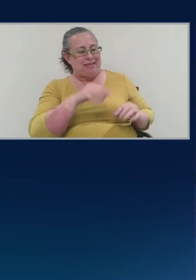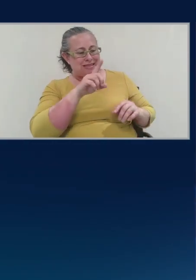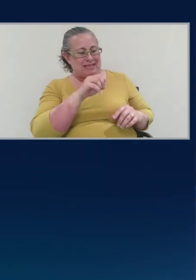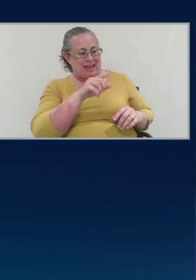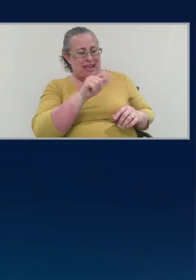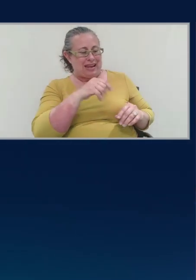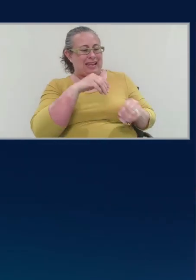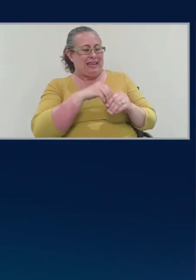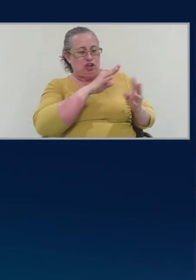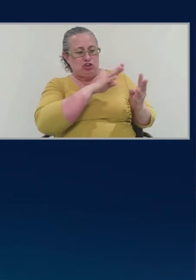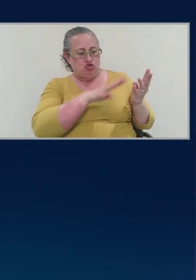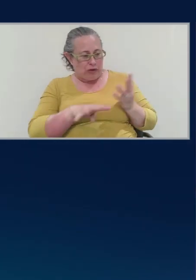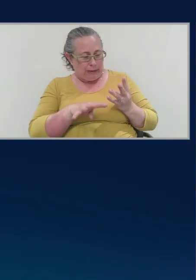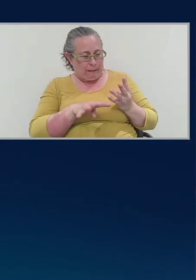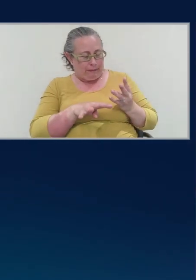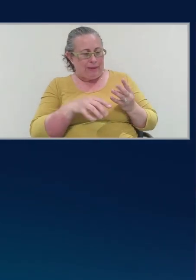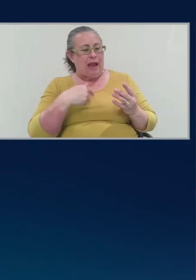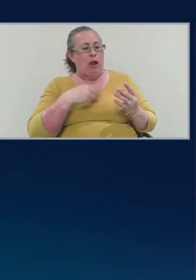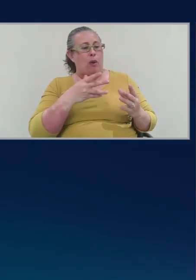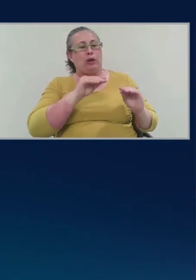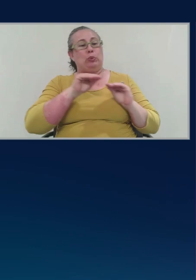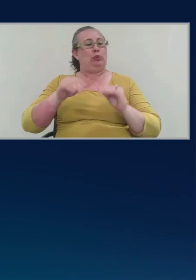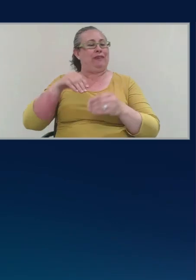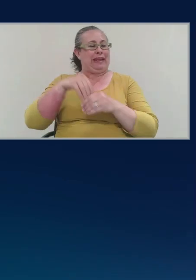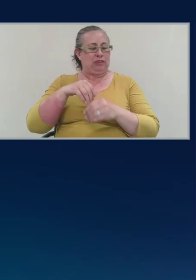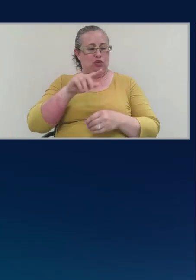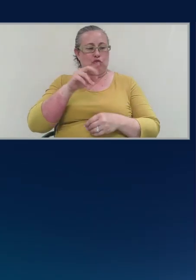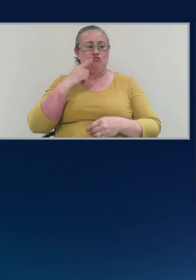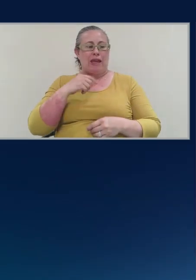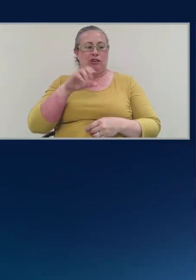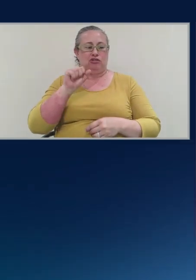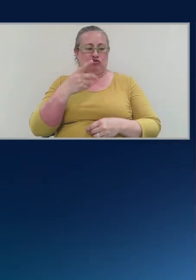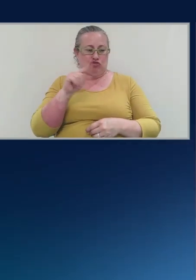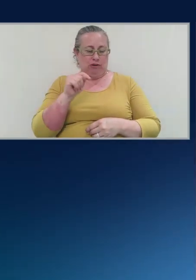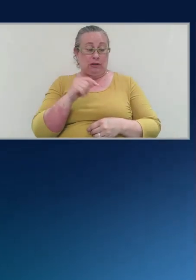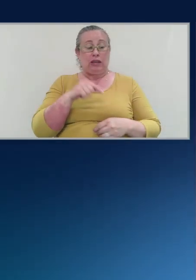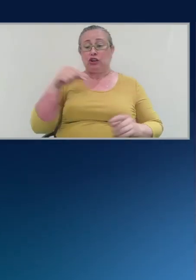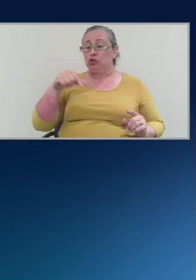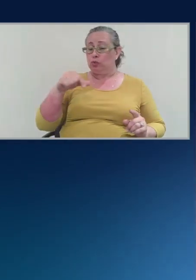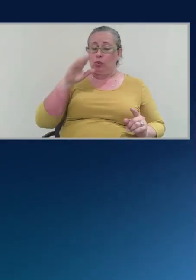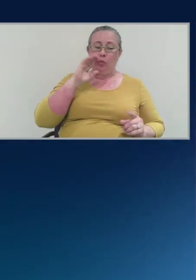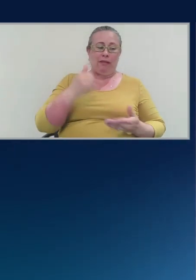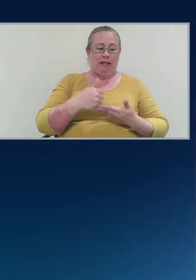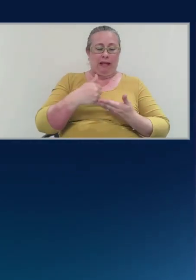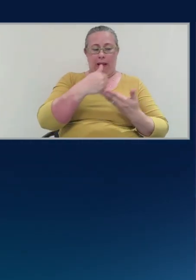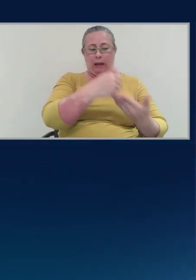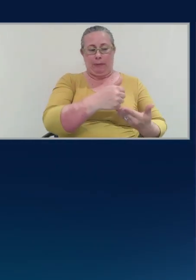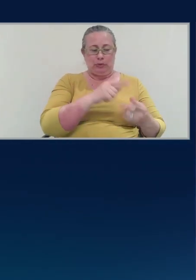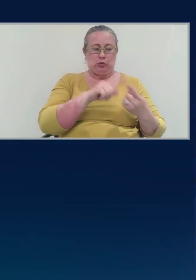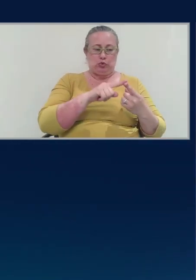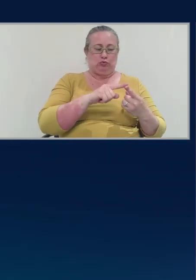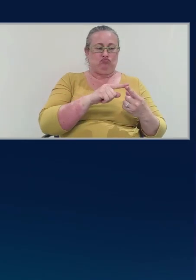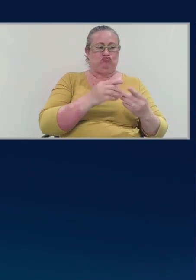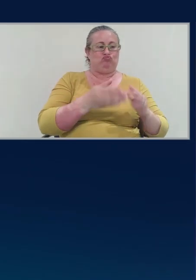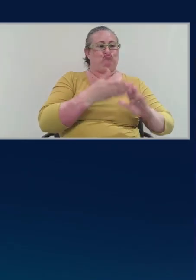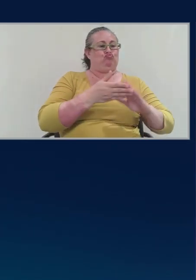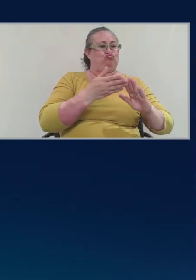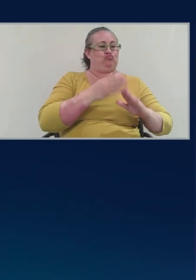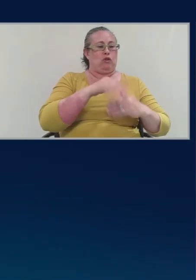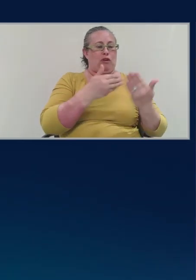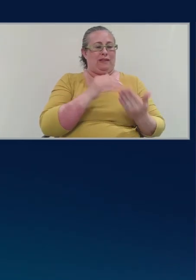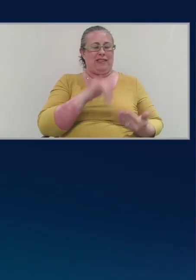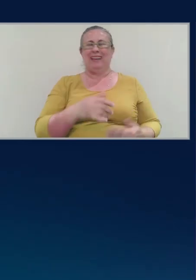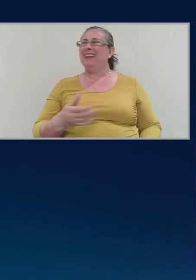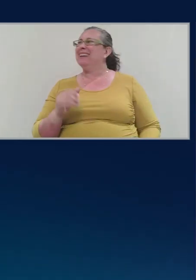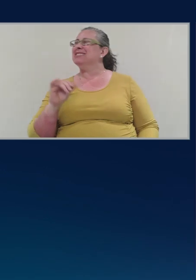want to move it into Redshift. Yeah. And Q will essentially help you generate that code which will do all of that. Okay. So it's almost like